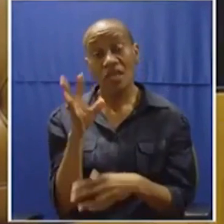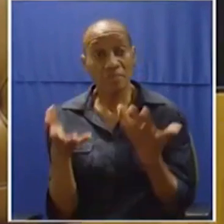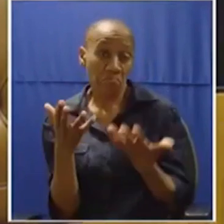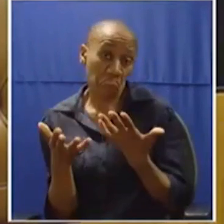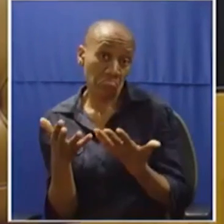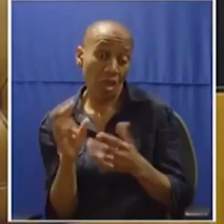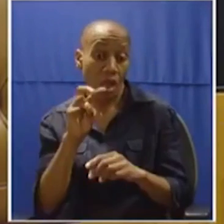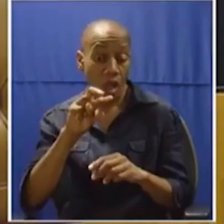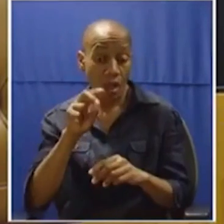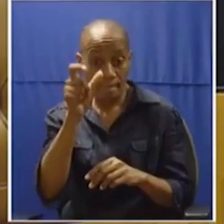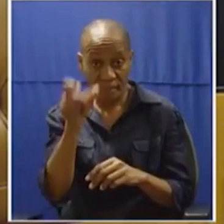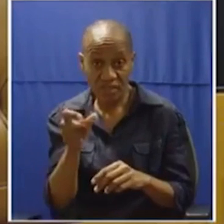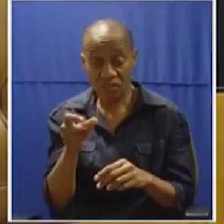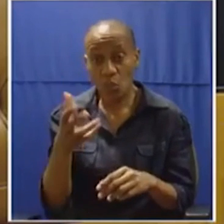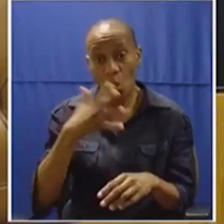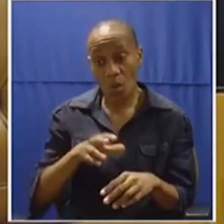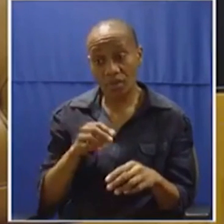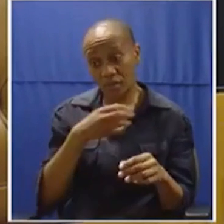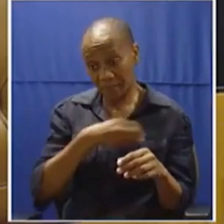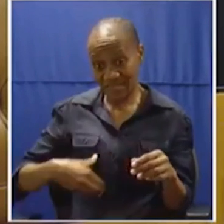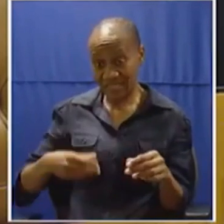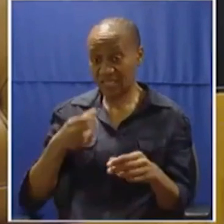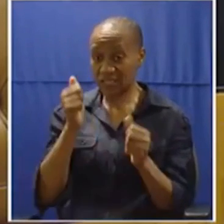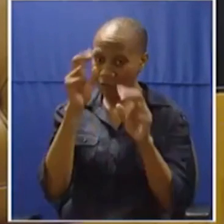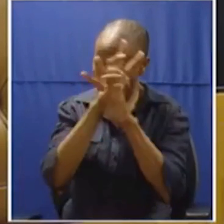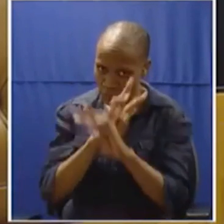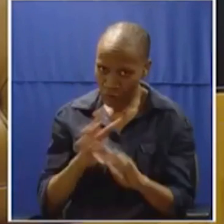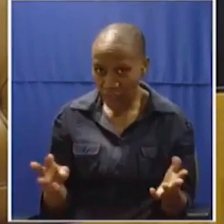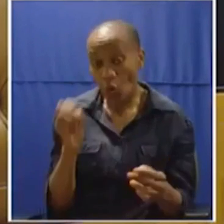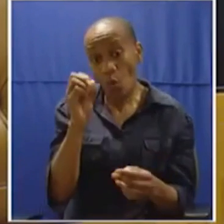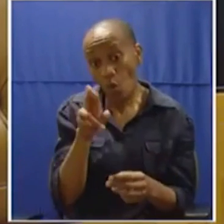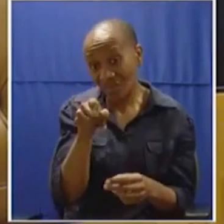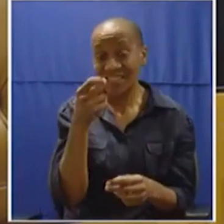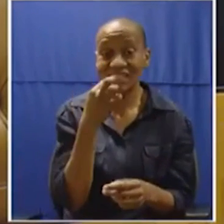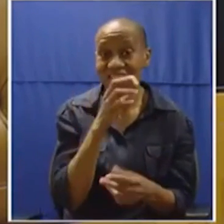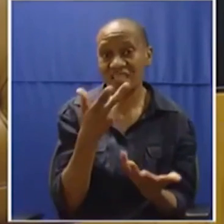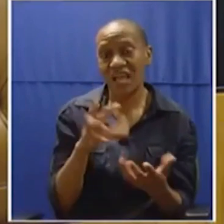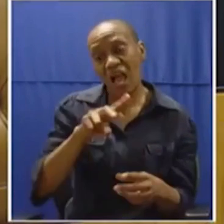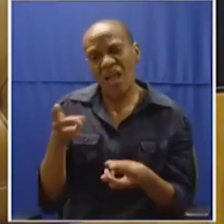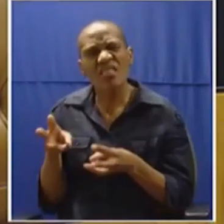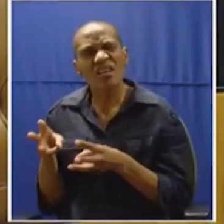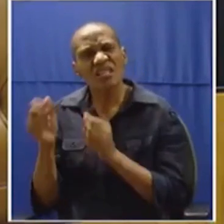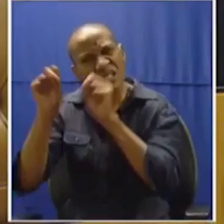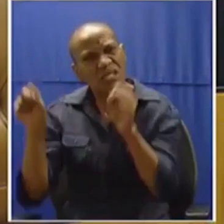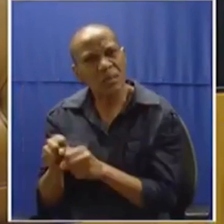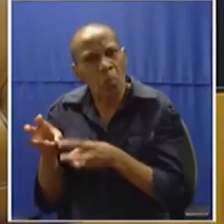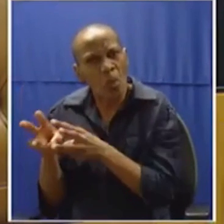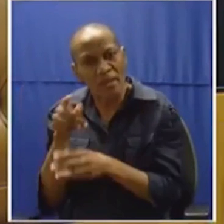any applications such as presidential pardon or avail themselves of any other recourse in the system,